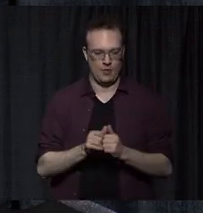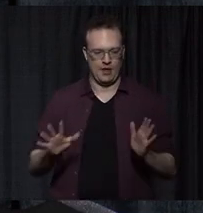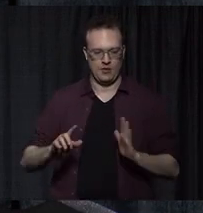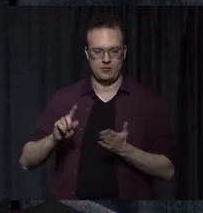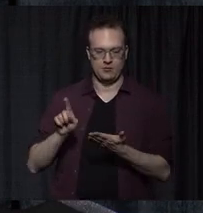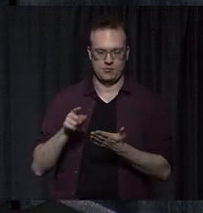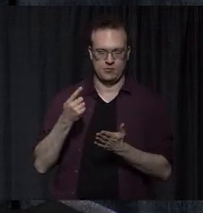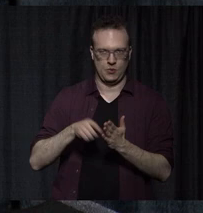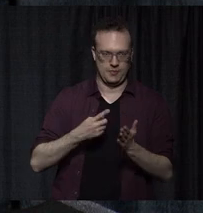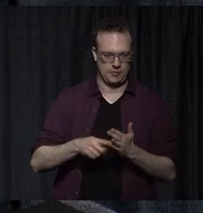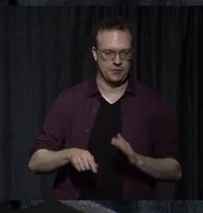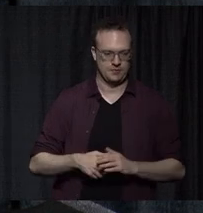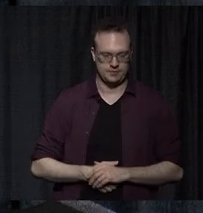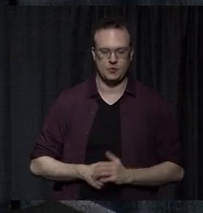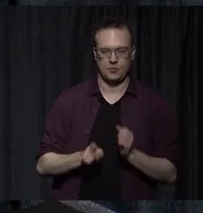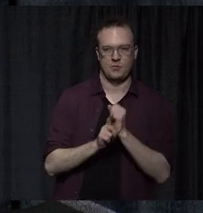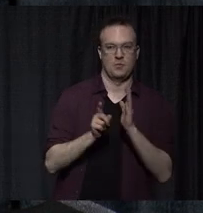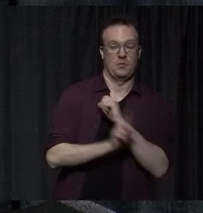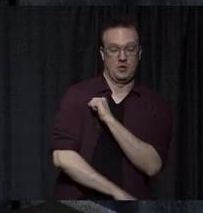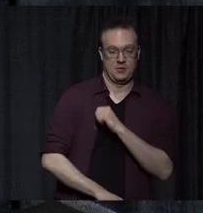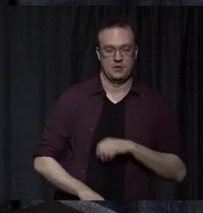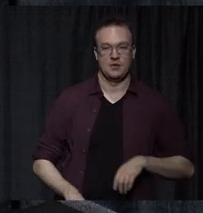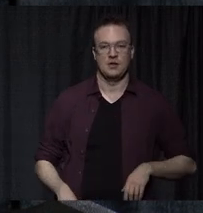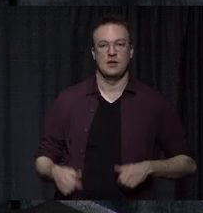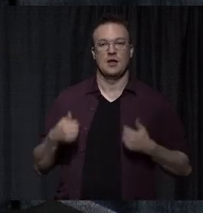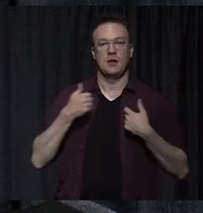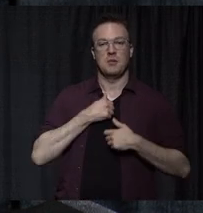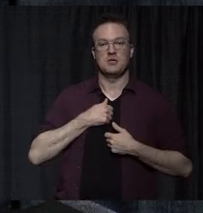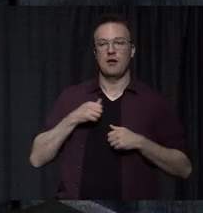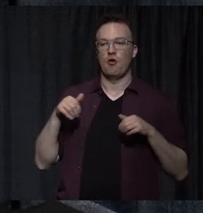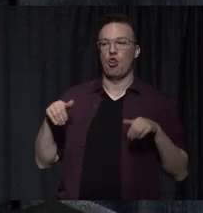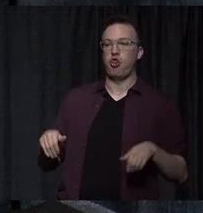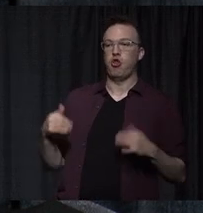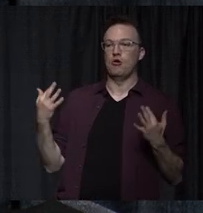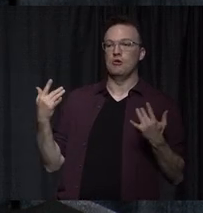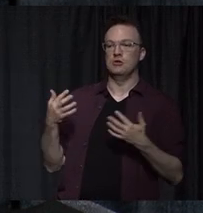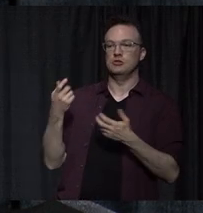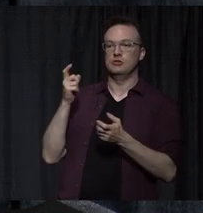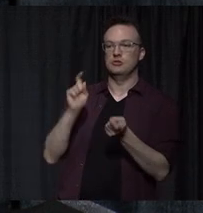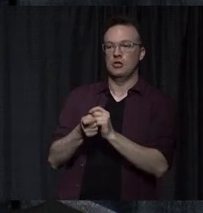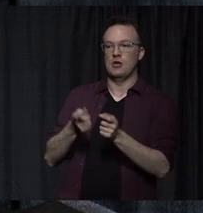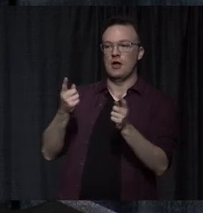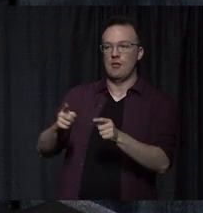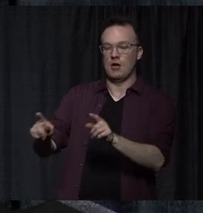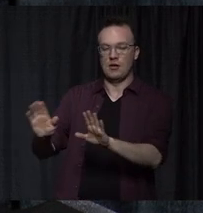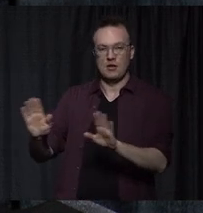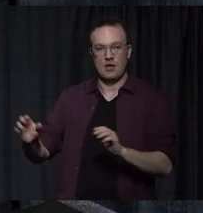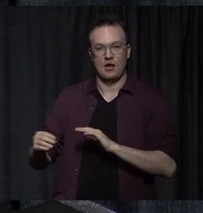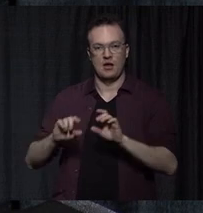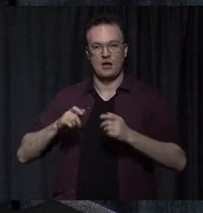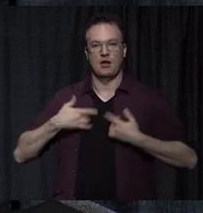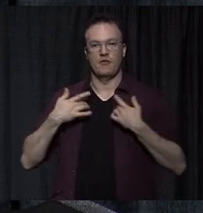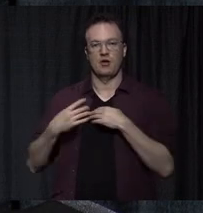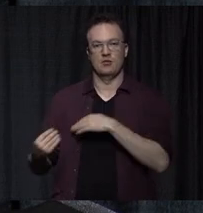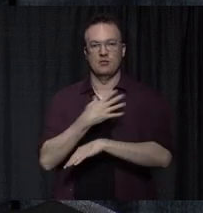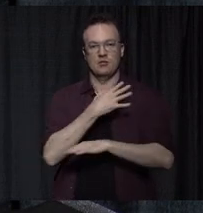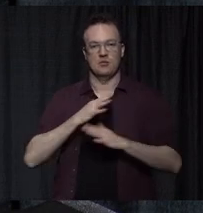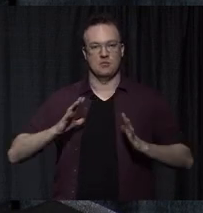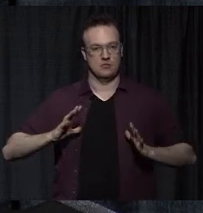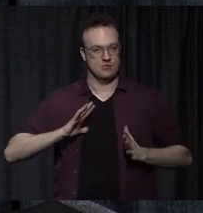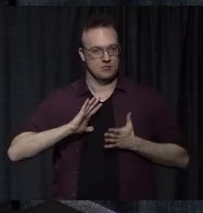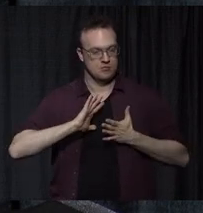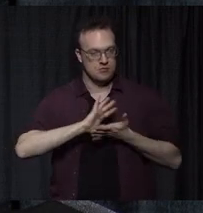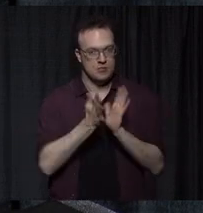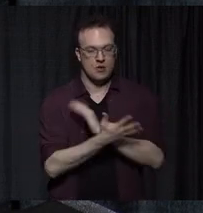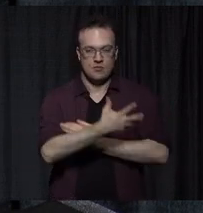I didn't have the privilege of sitting on the sidelines, hoping for change. That event drove me to become formally involved